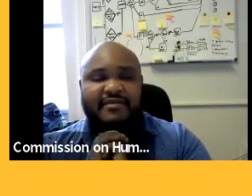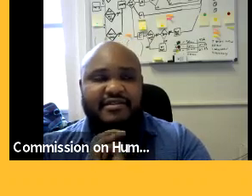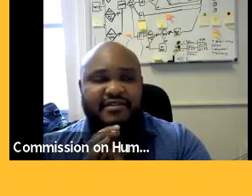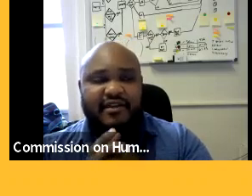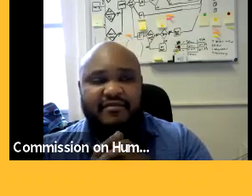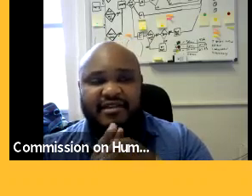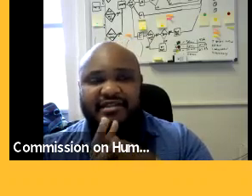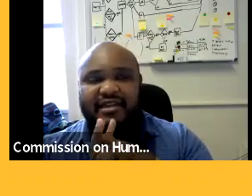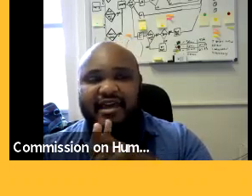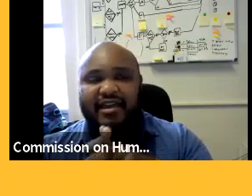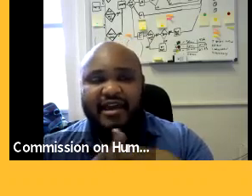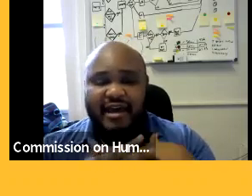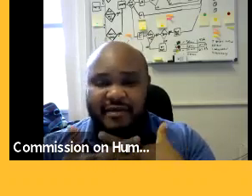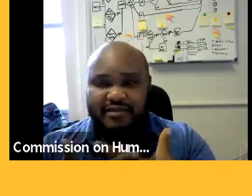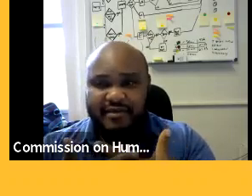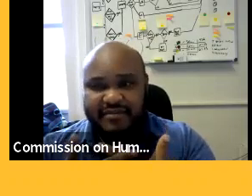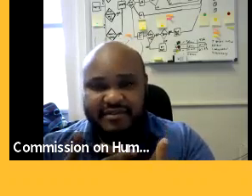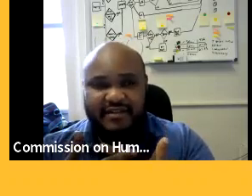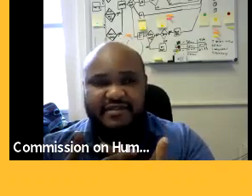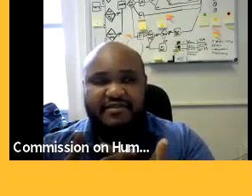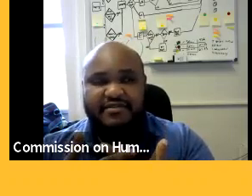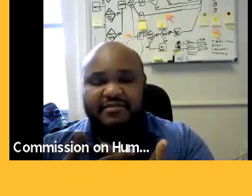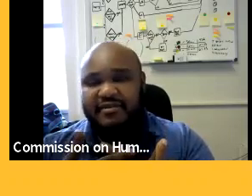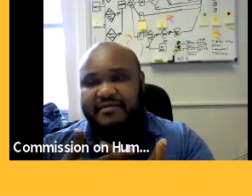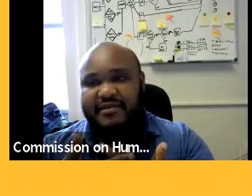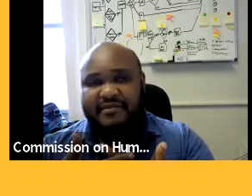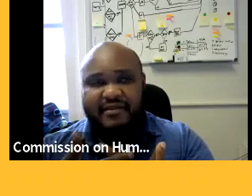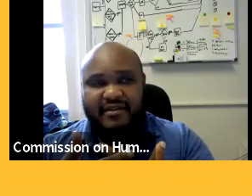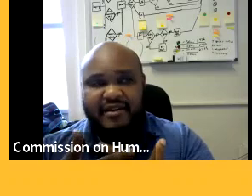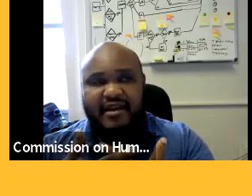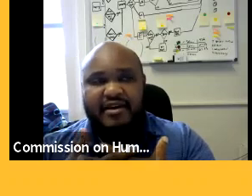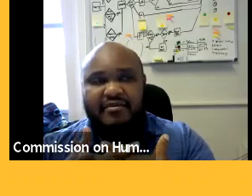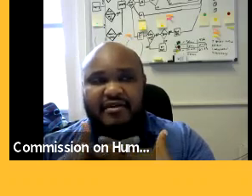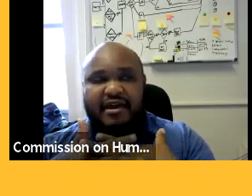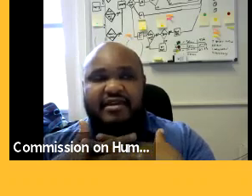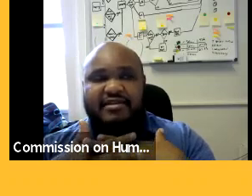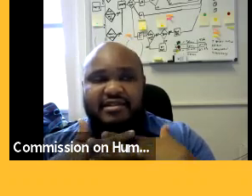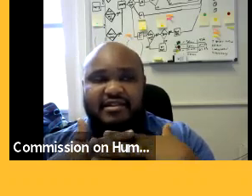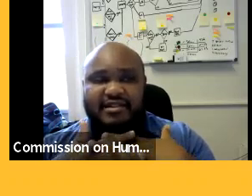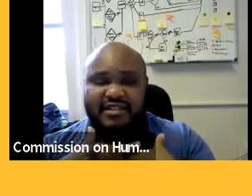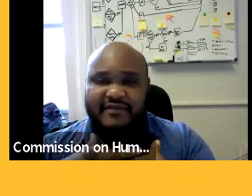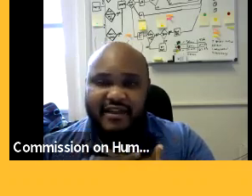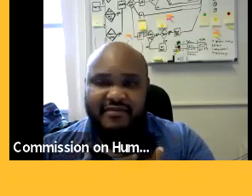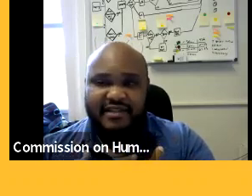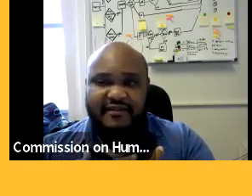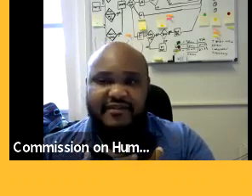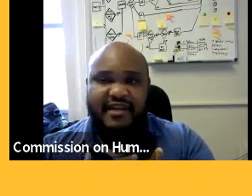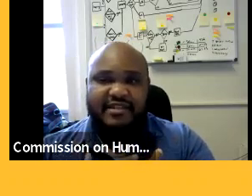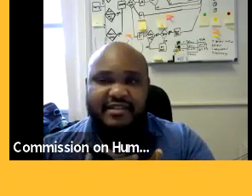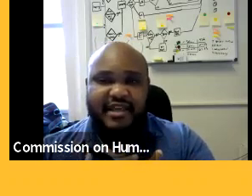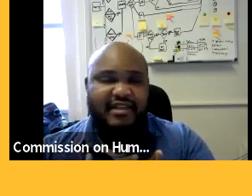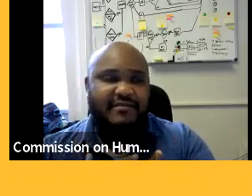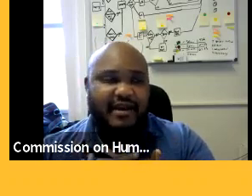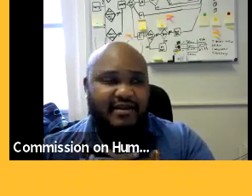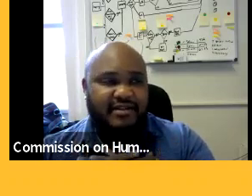School Climate Survey, we can see that about 20% of students report being bullied, whereas 65% of